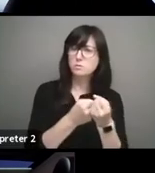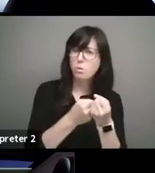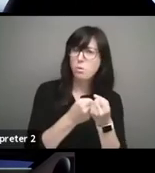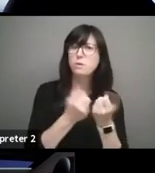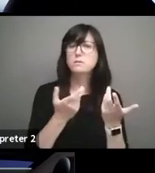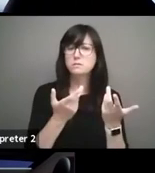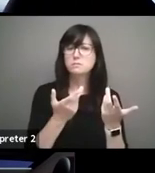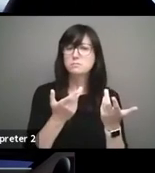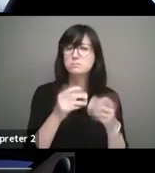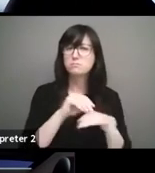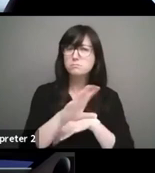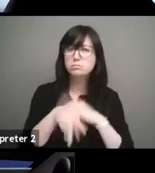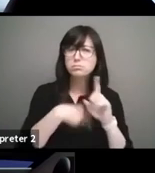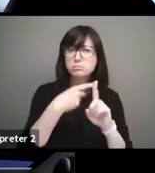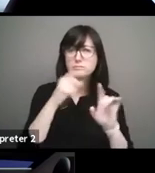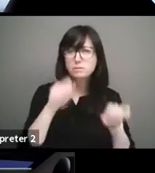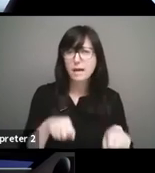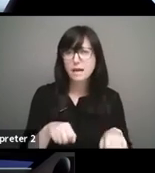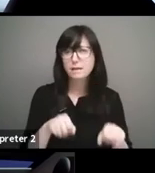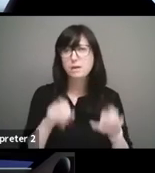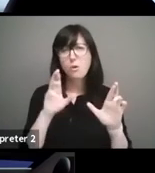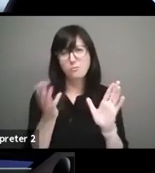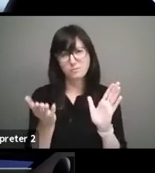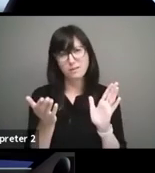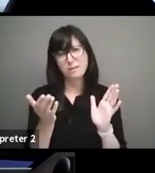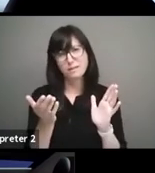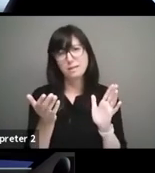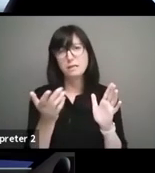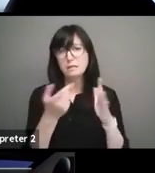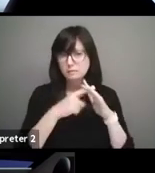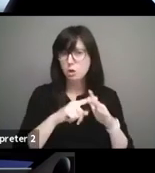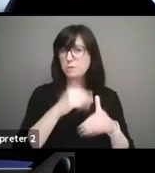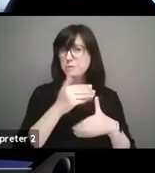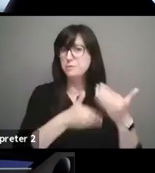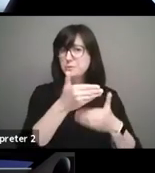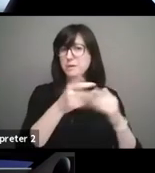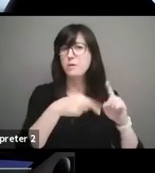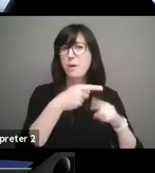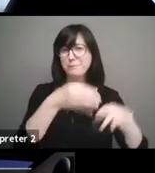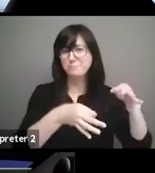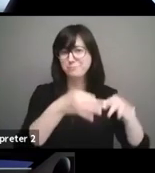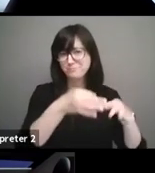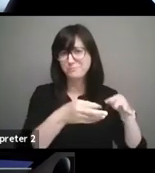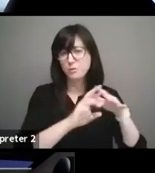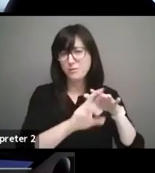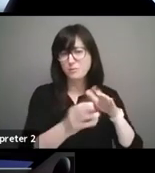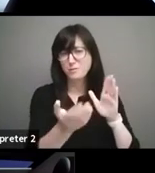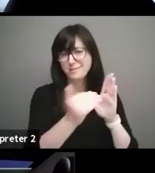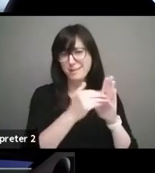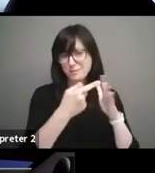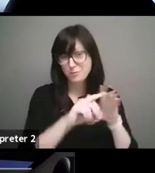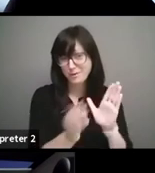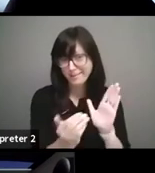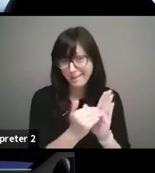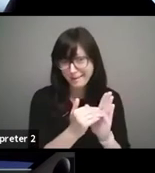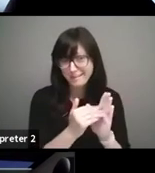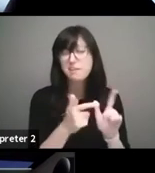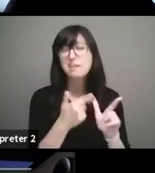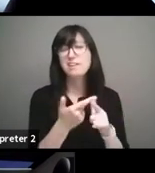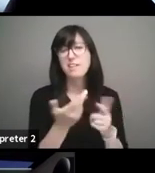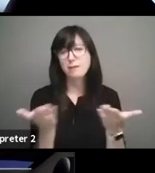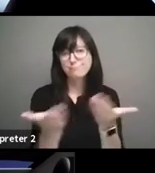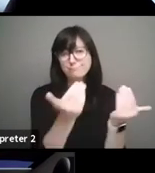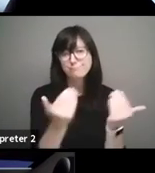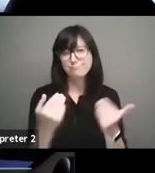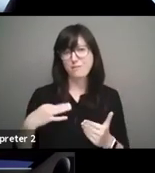lives. And so hopefully we'll be able to get that off the ground. And as soon as the hearing starts, we'll be able to have enough volunteers to